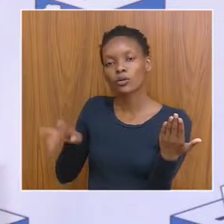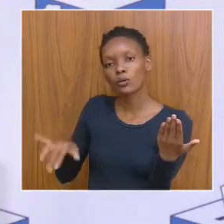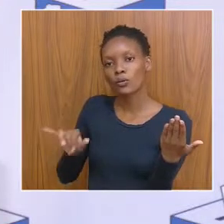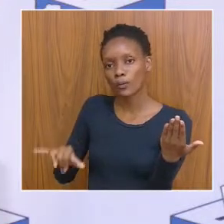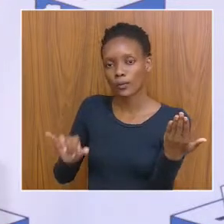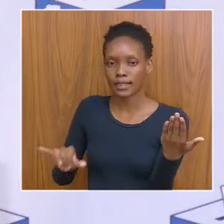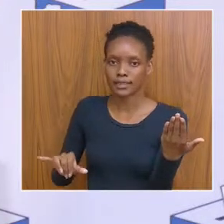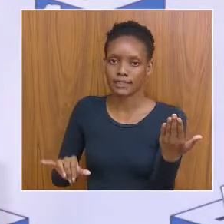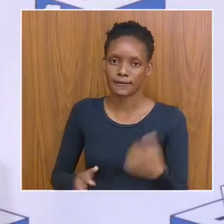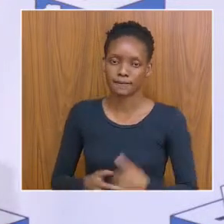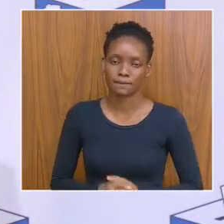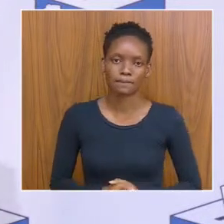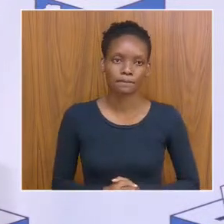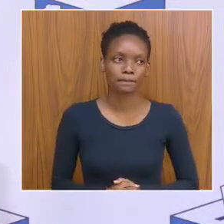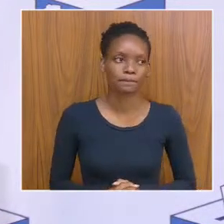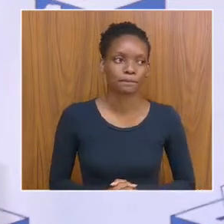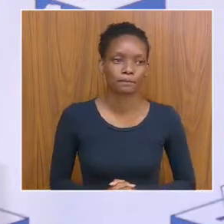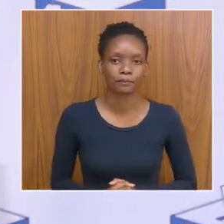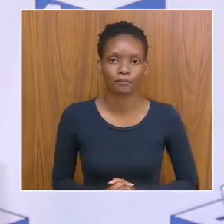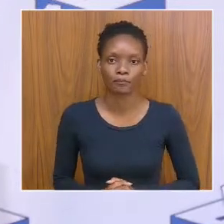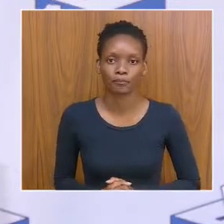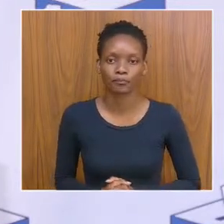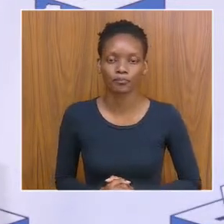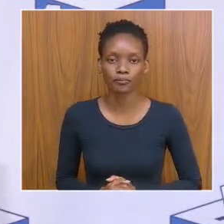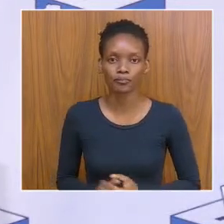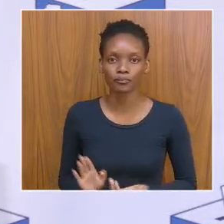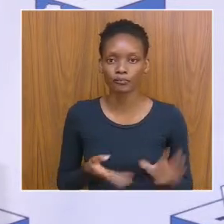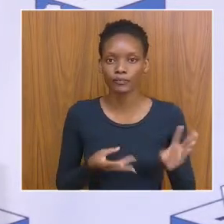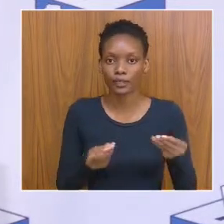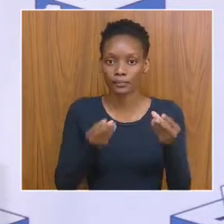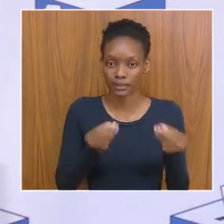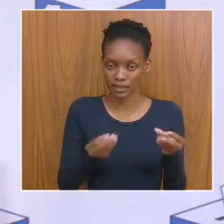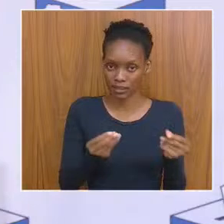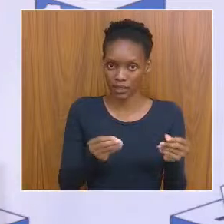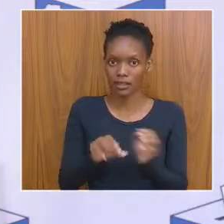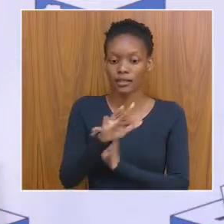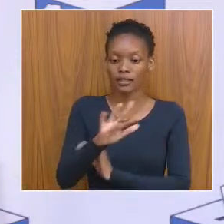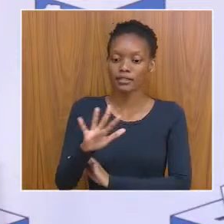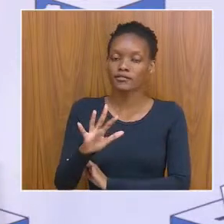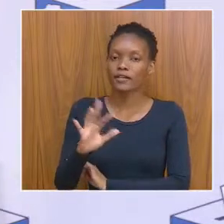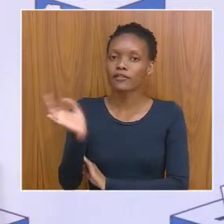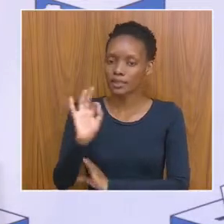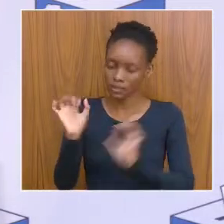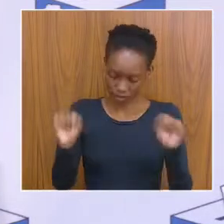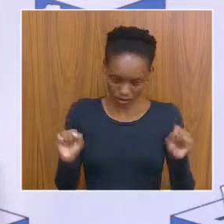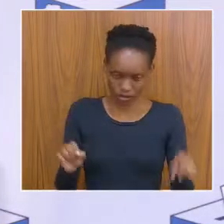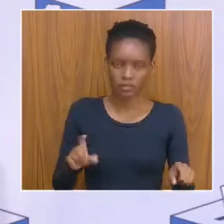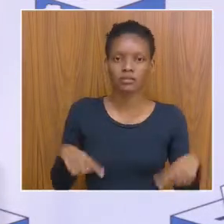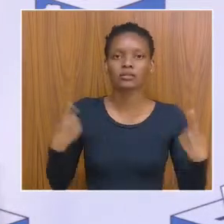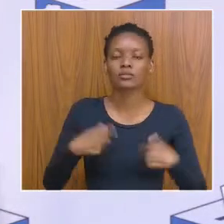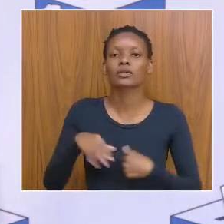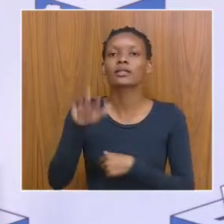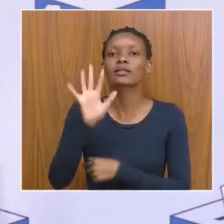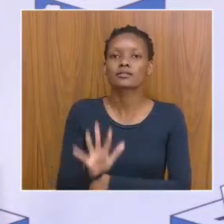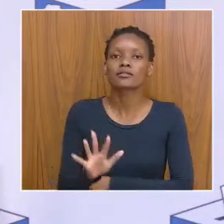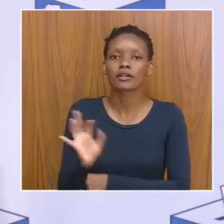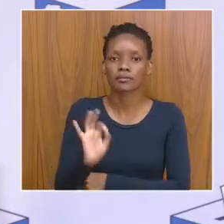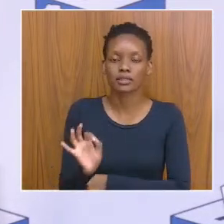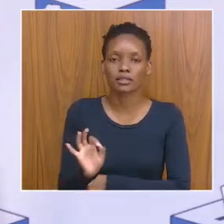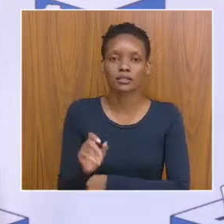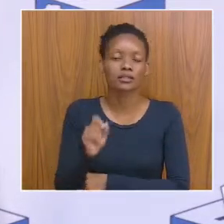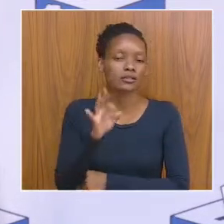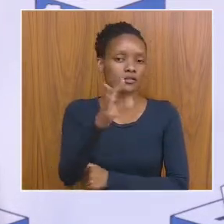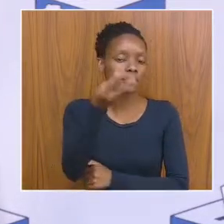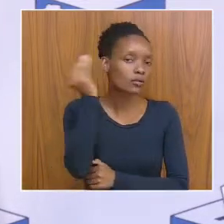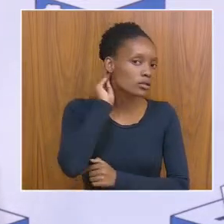on the various ballot papers. The issue of material 95%, indeed we are 95%. If you consider the